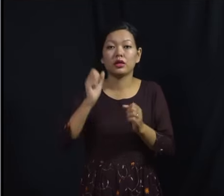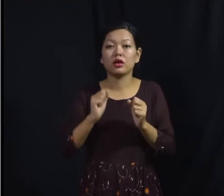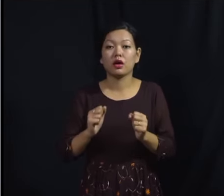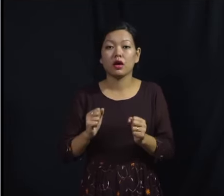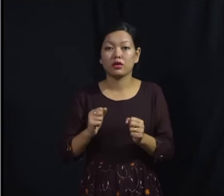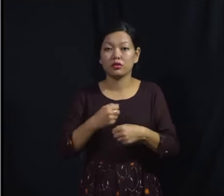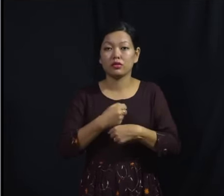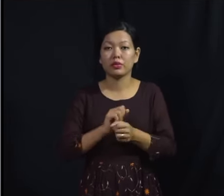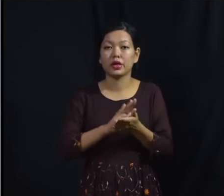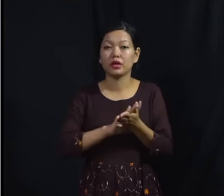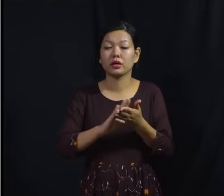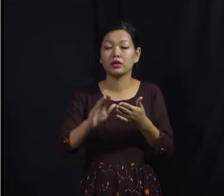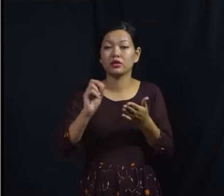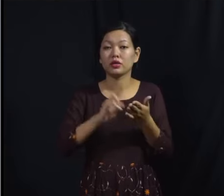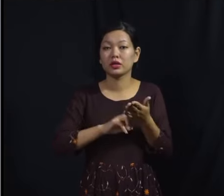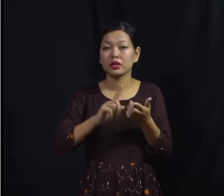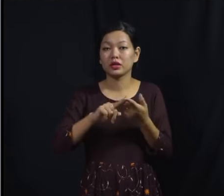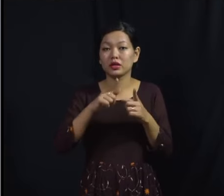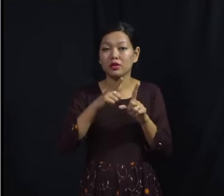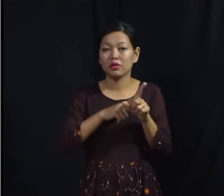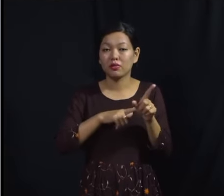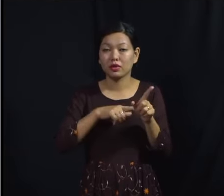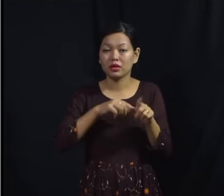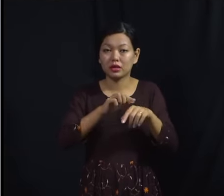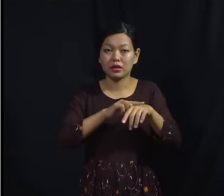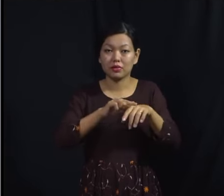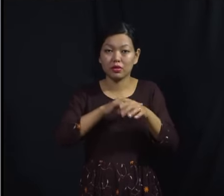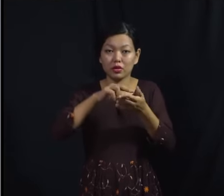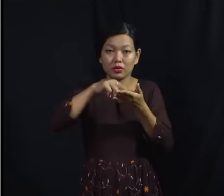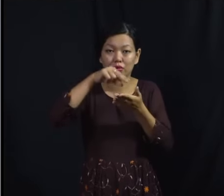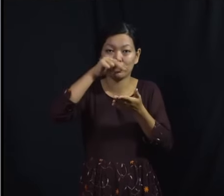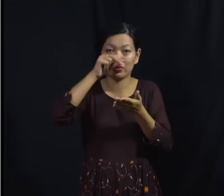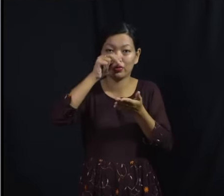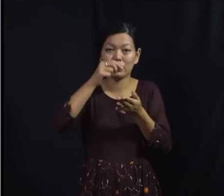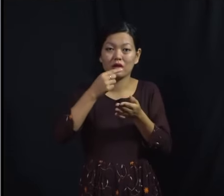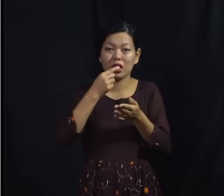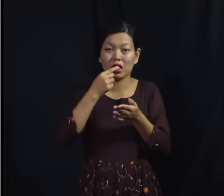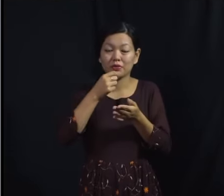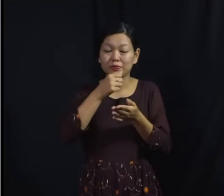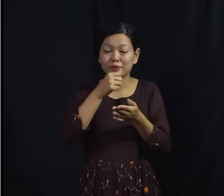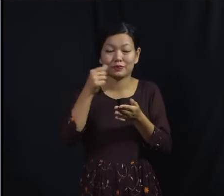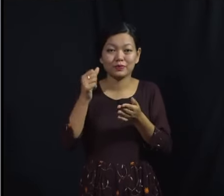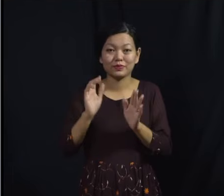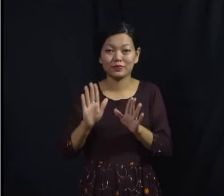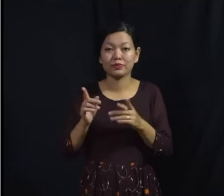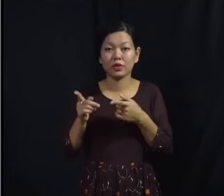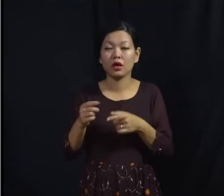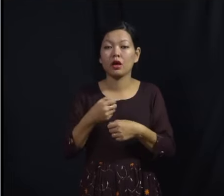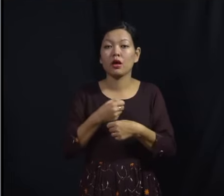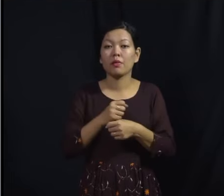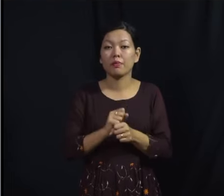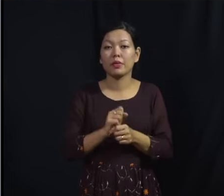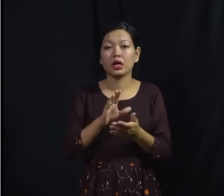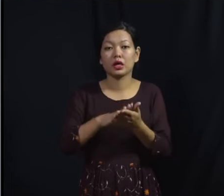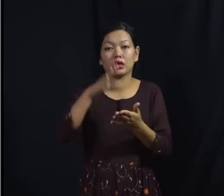as sunshine. So again, we have here the aptness, the suitability of the title here. So that is her success story. She did